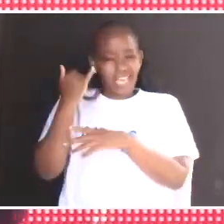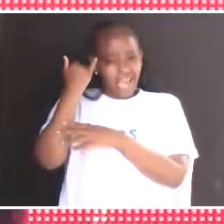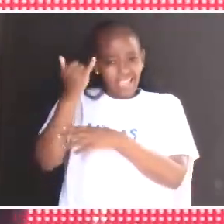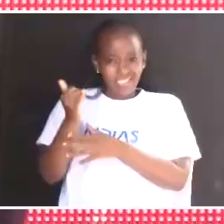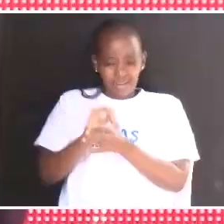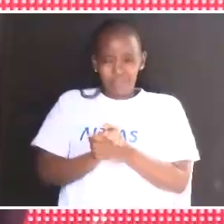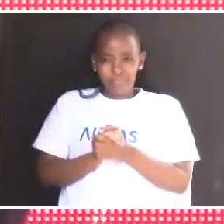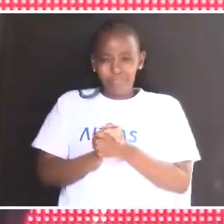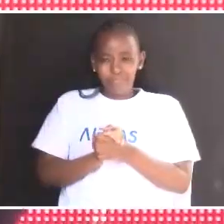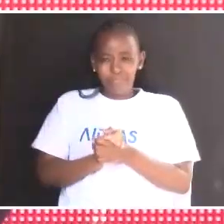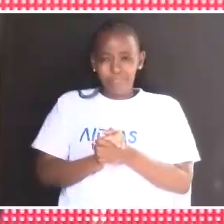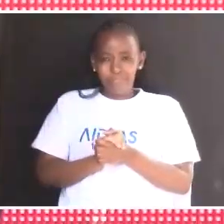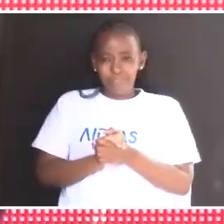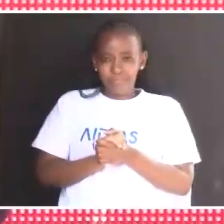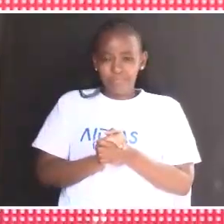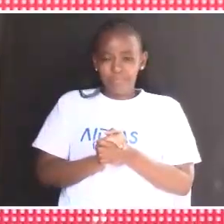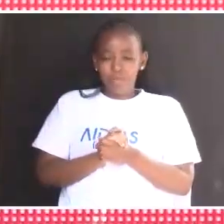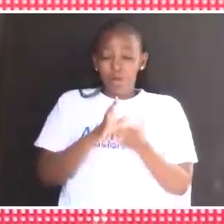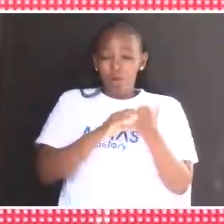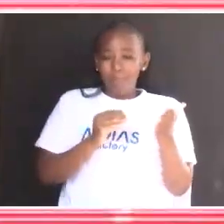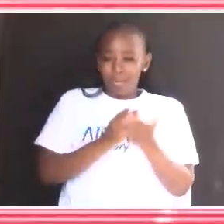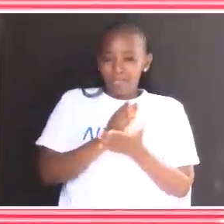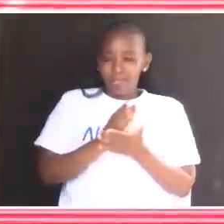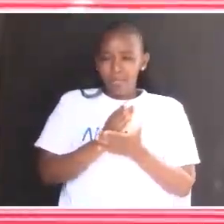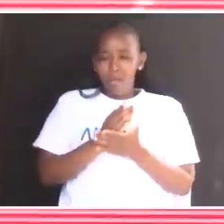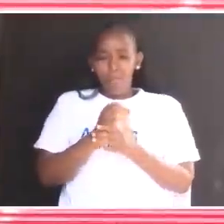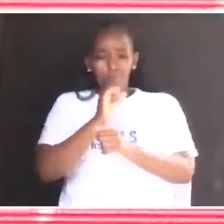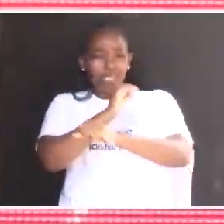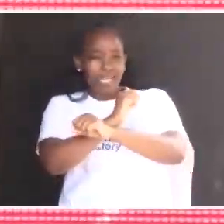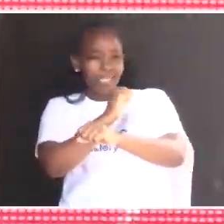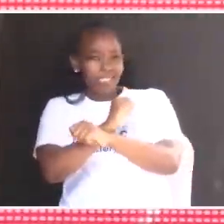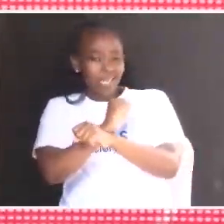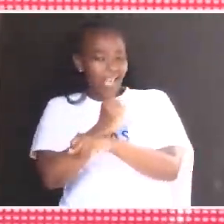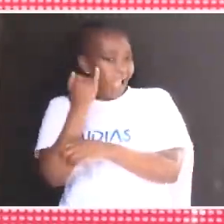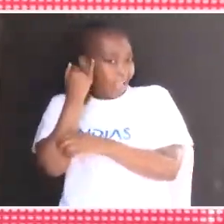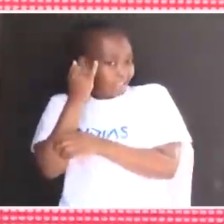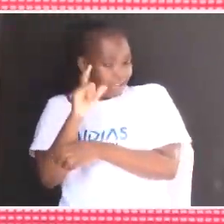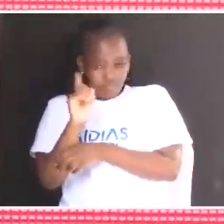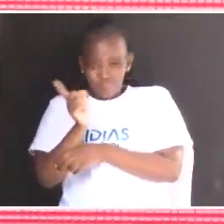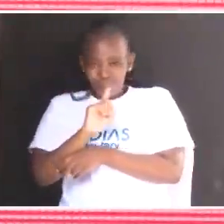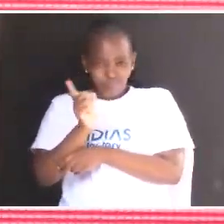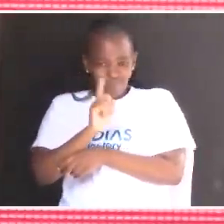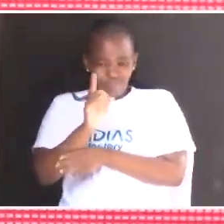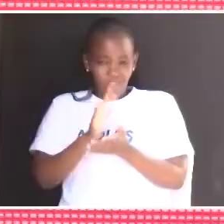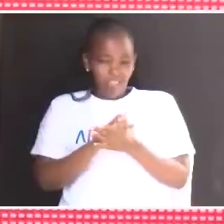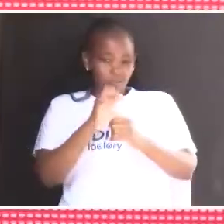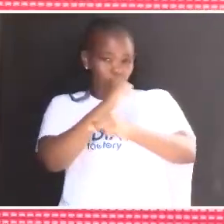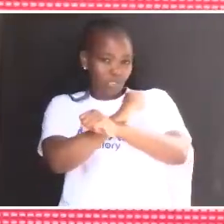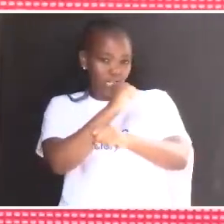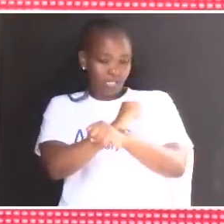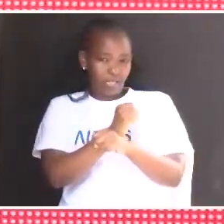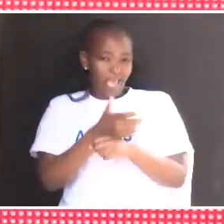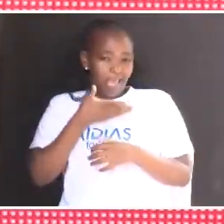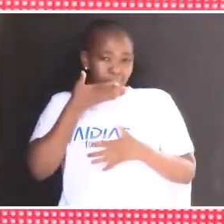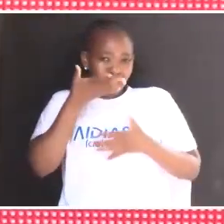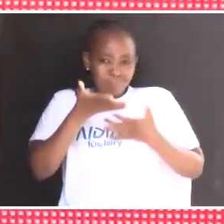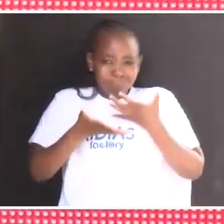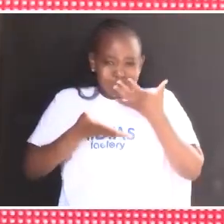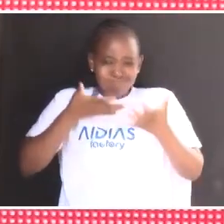nataka kuiprotect. Copyright does not protect the idea. It protects the